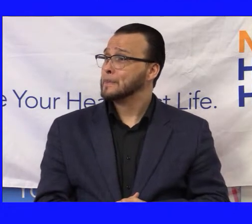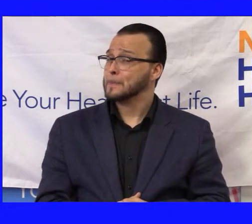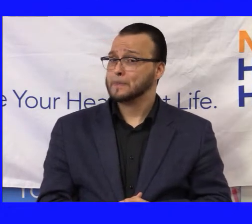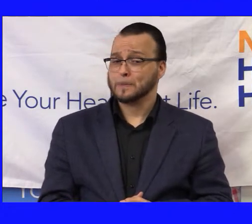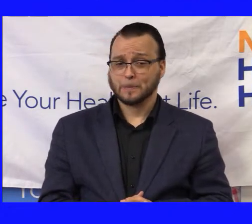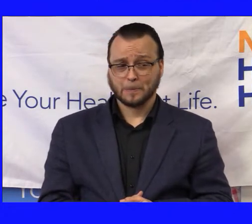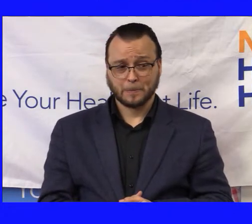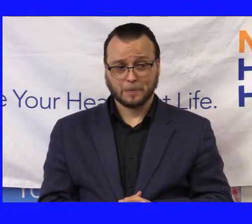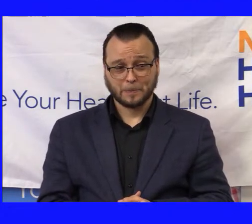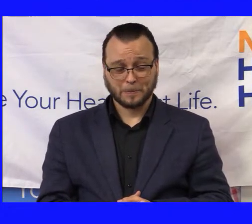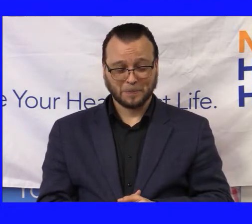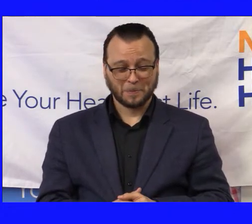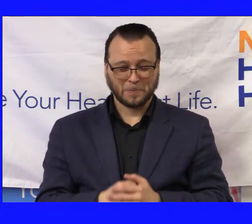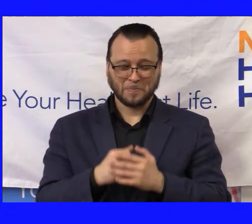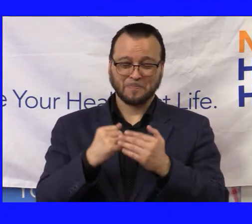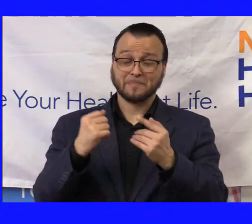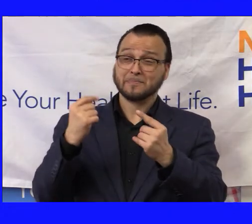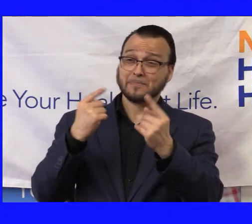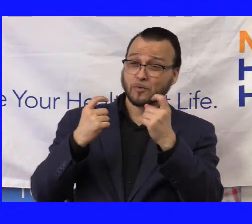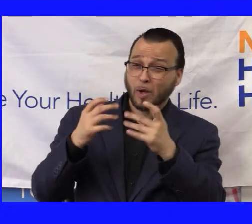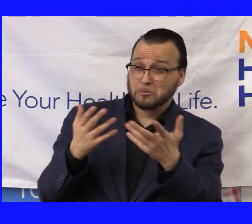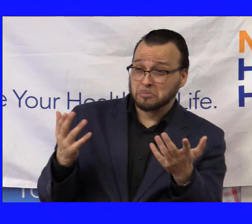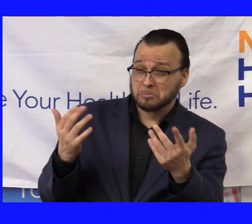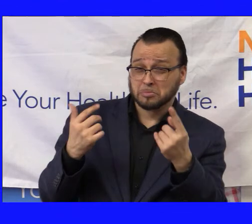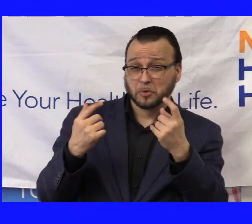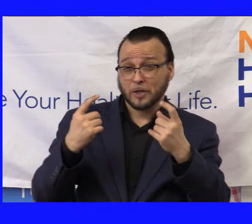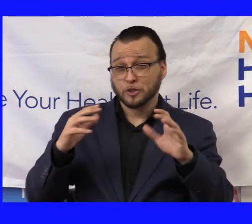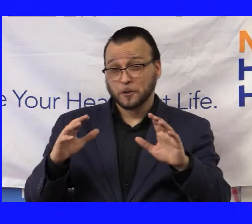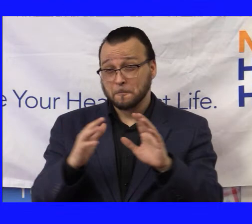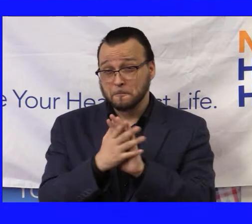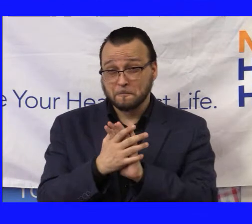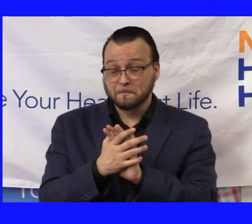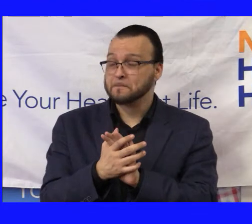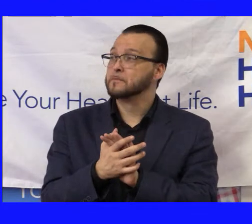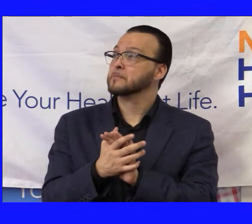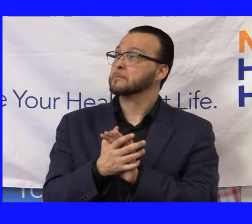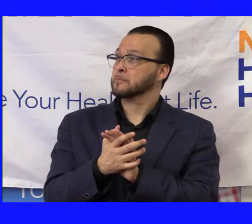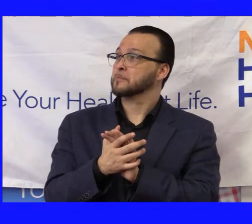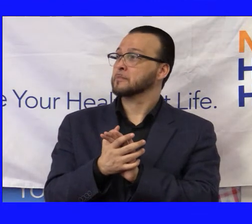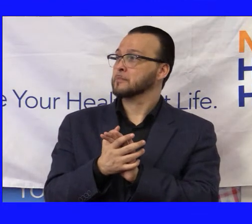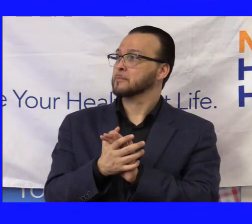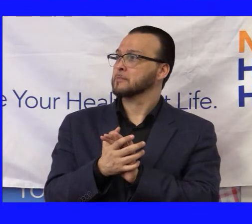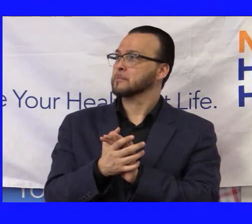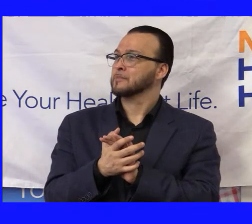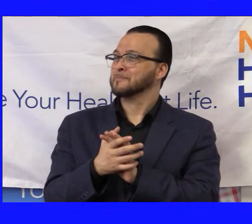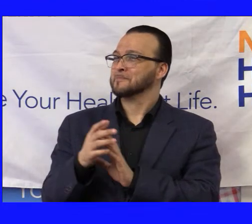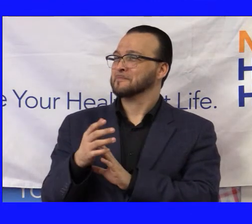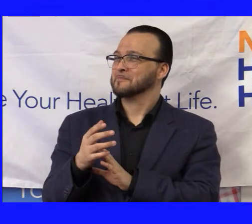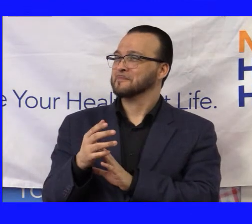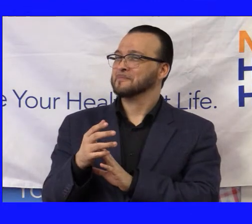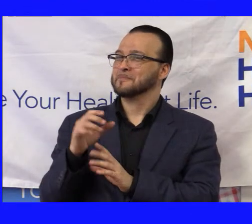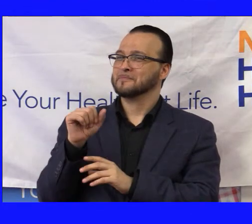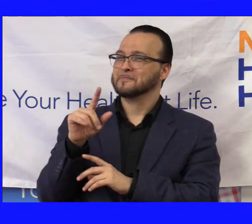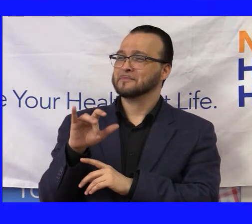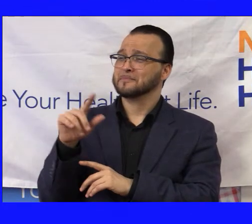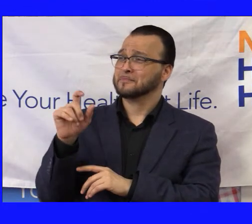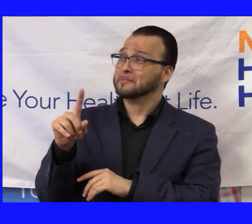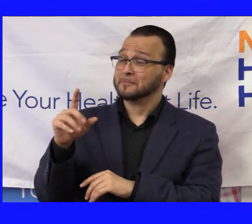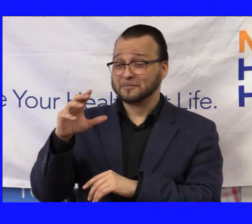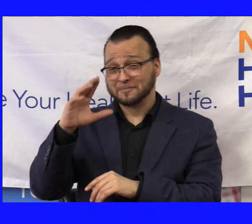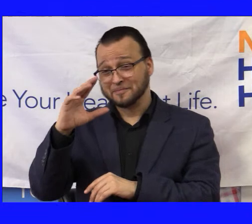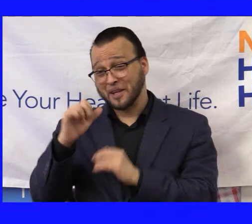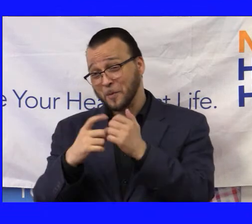Questions then? We'd open up to questions. Sally? Yes, Ted, Yes. Hi, Sally. how are you?